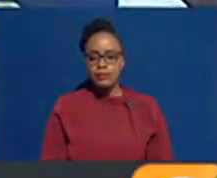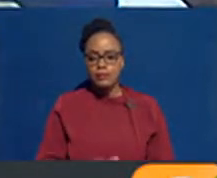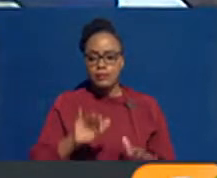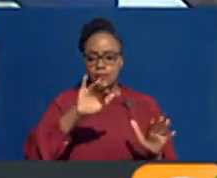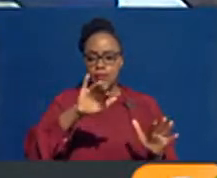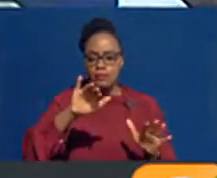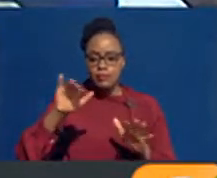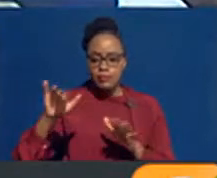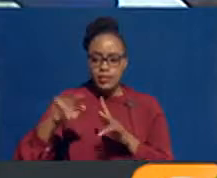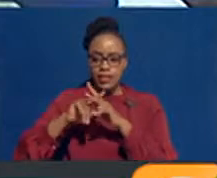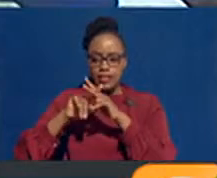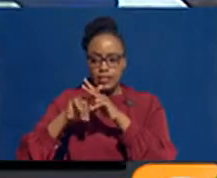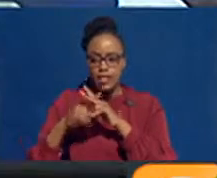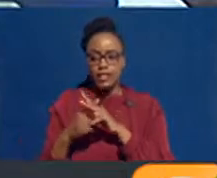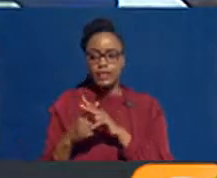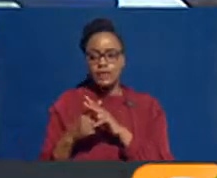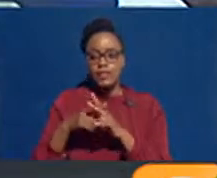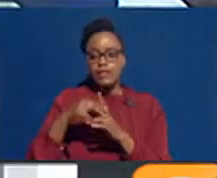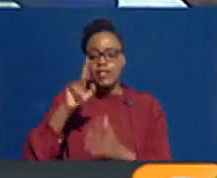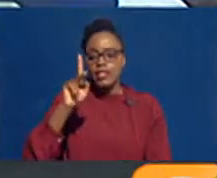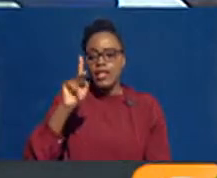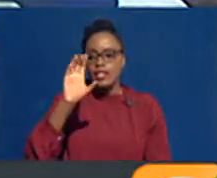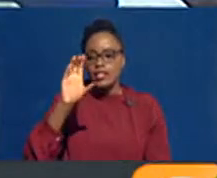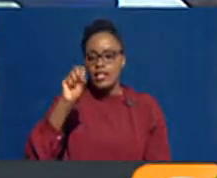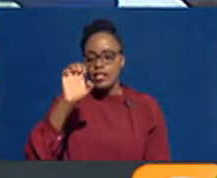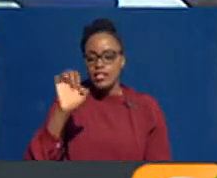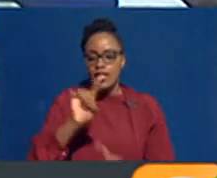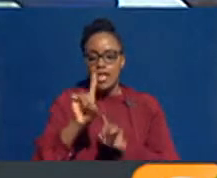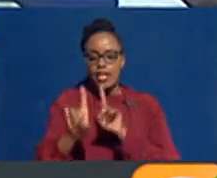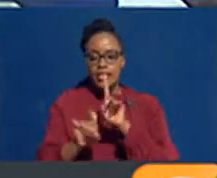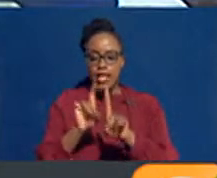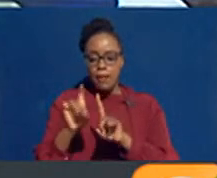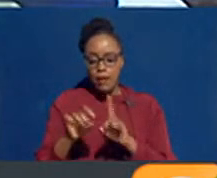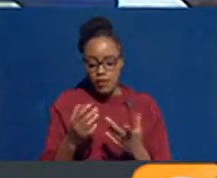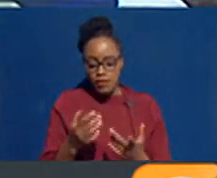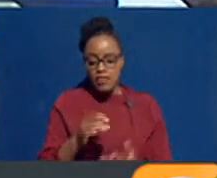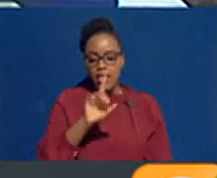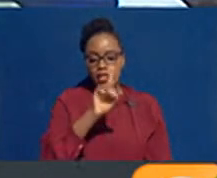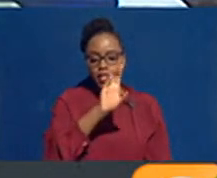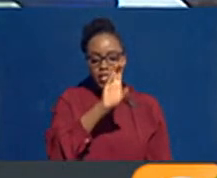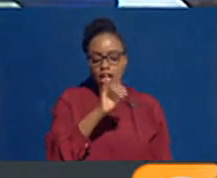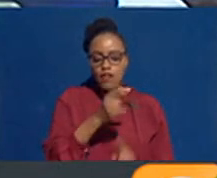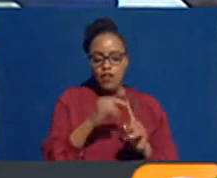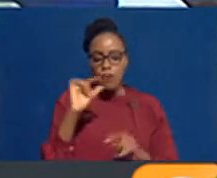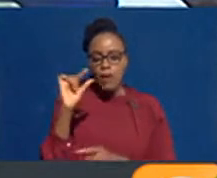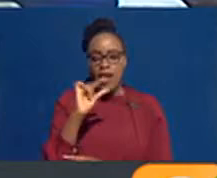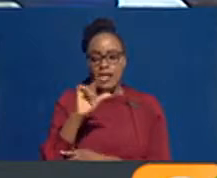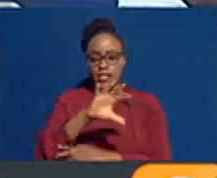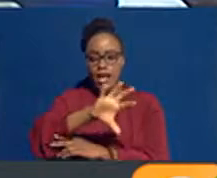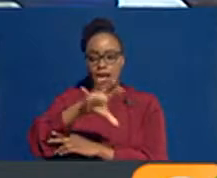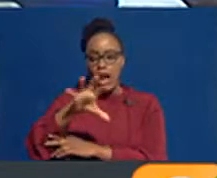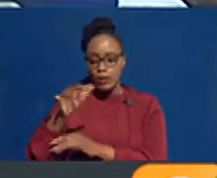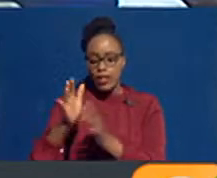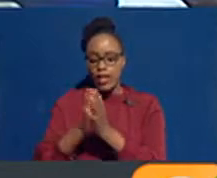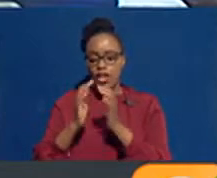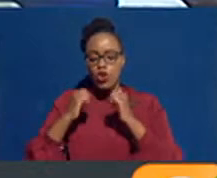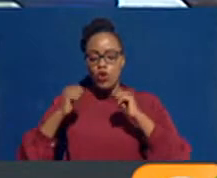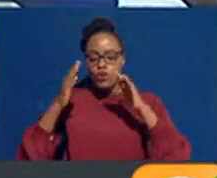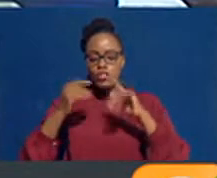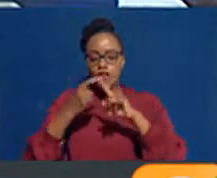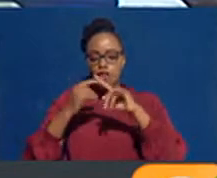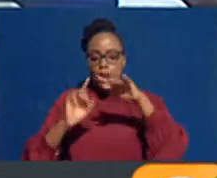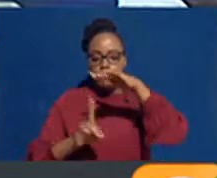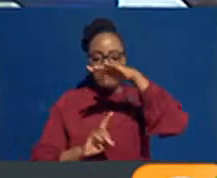And with the commencement of the KCSE examinations, detectives from Garissa County and officials from the Ministry